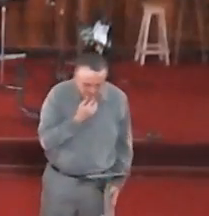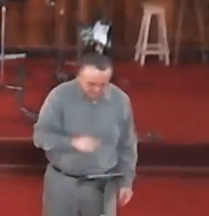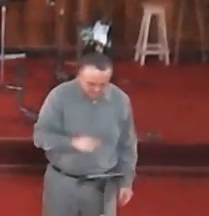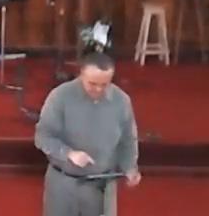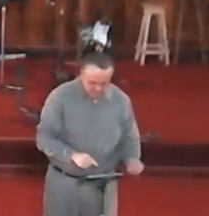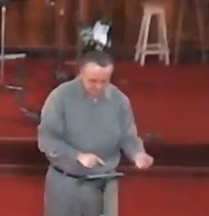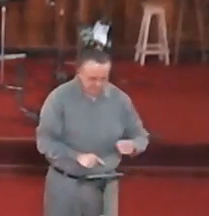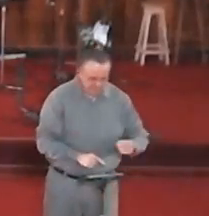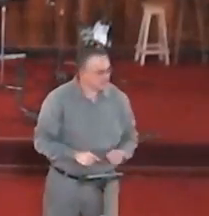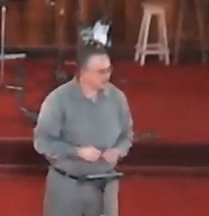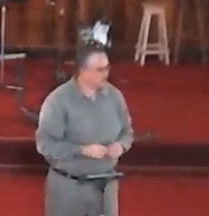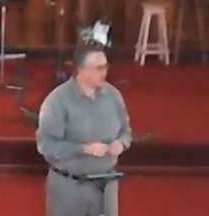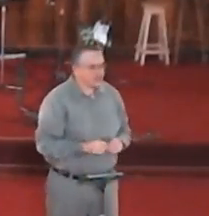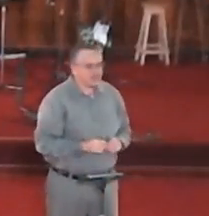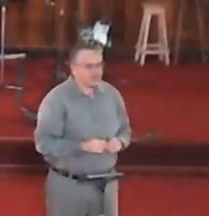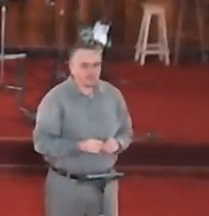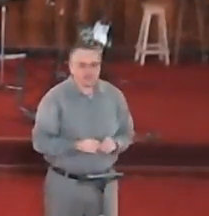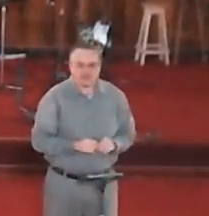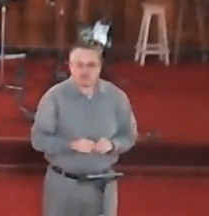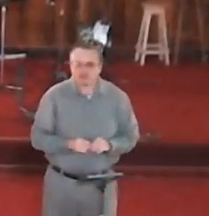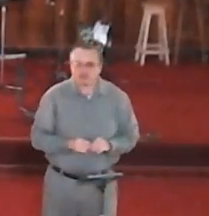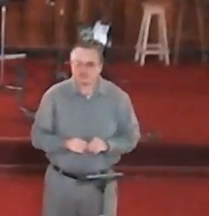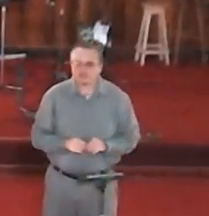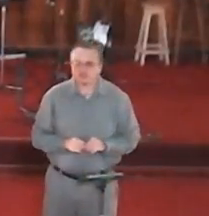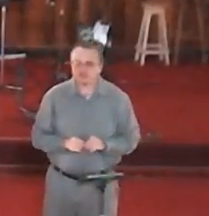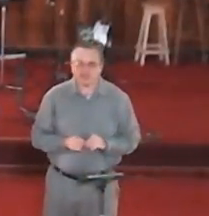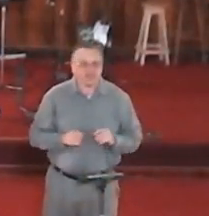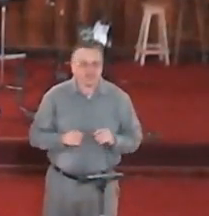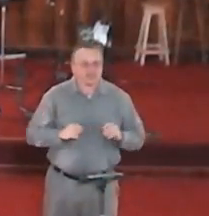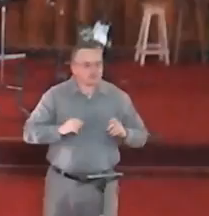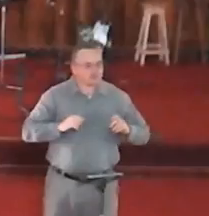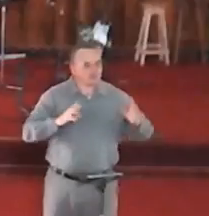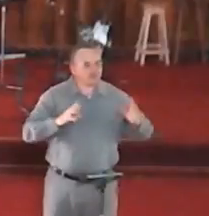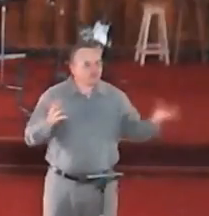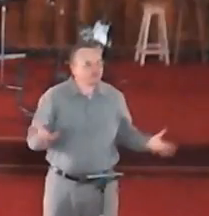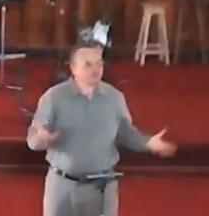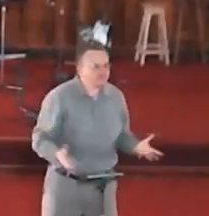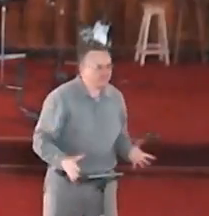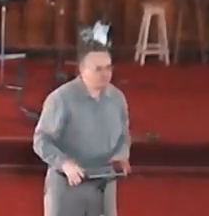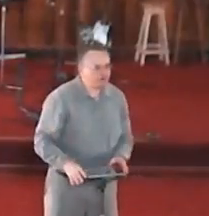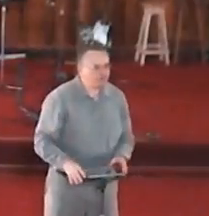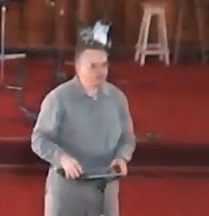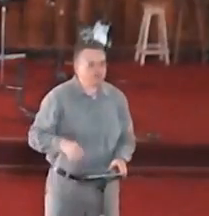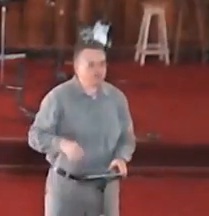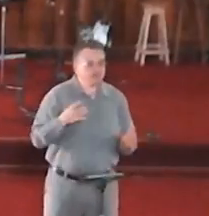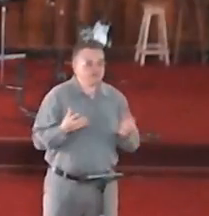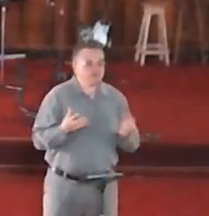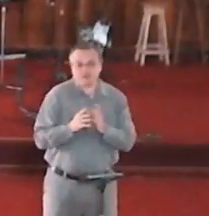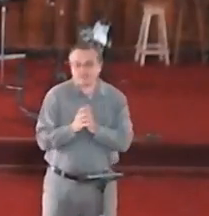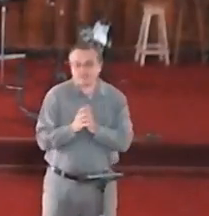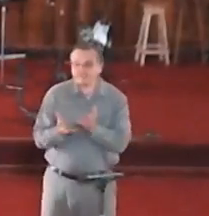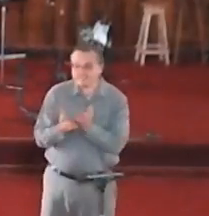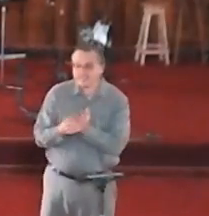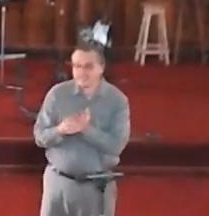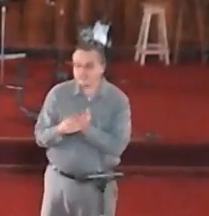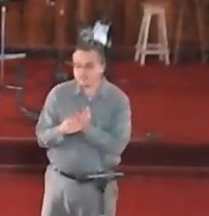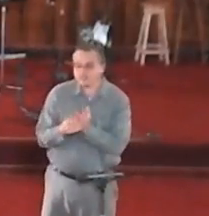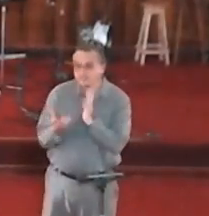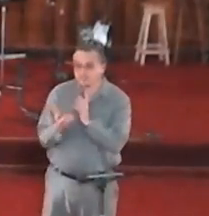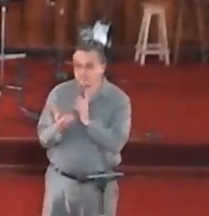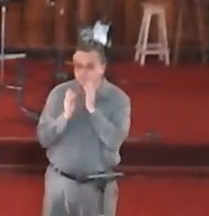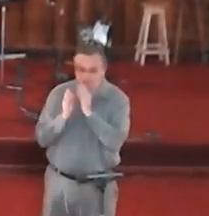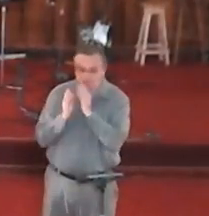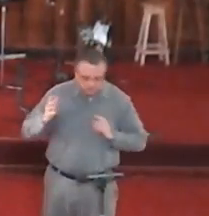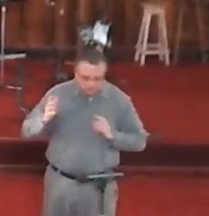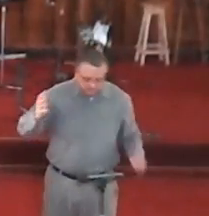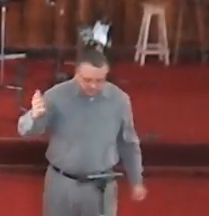it myself, and he went to get to convince Paul to join him, or Saul. No sabemos dónde estaba Pablo, tal vez estaba en Tarso, no